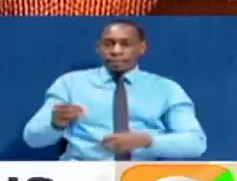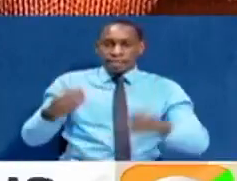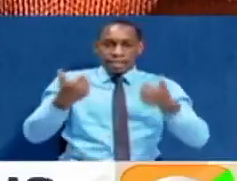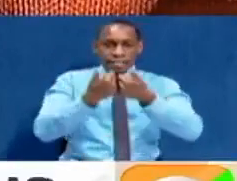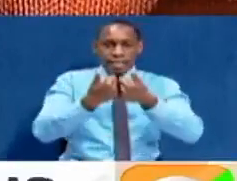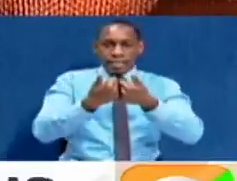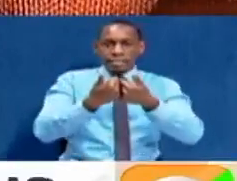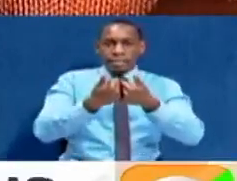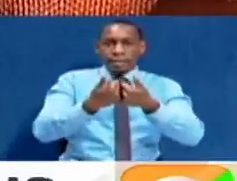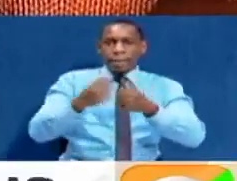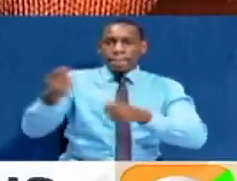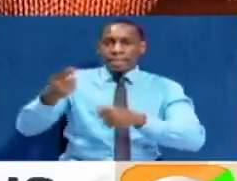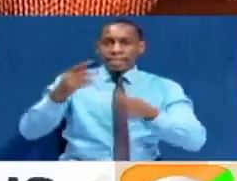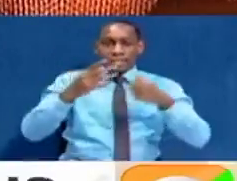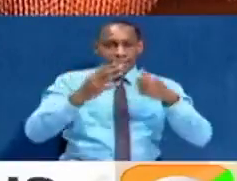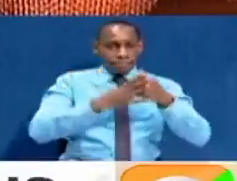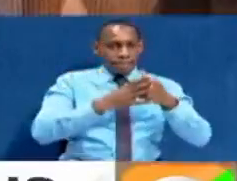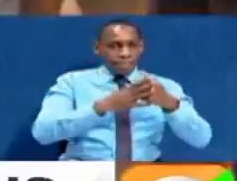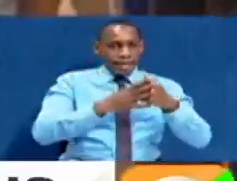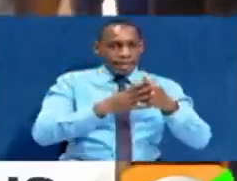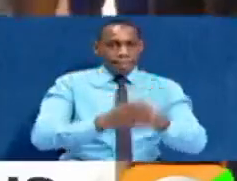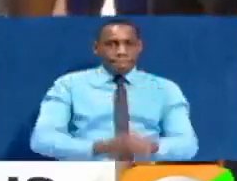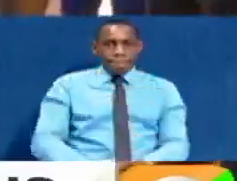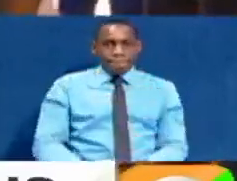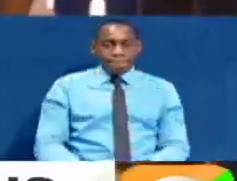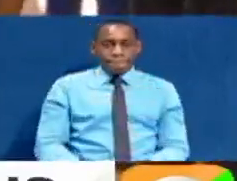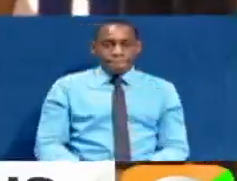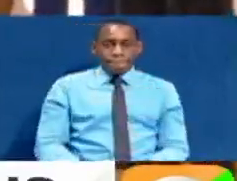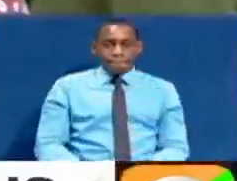on September 26th.